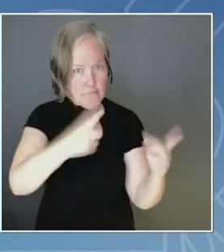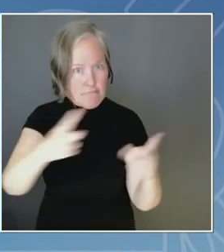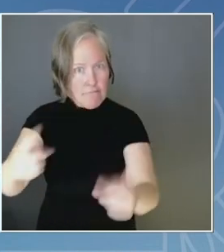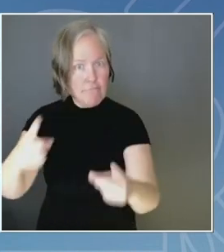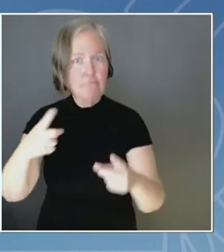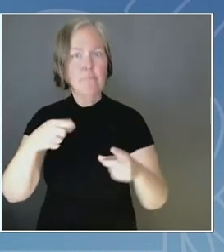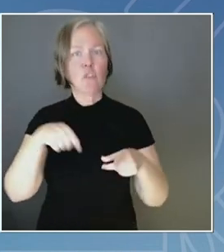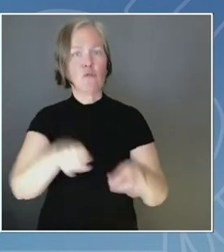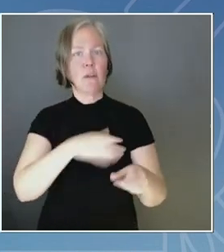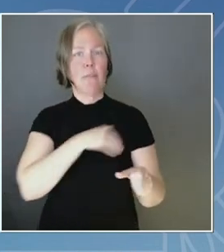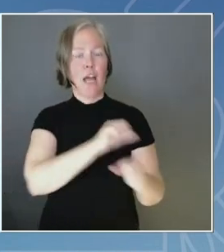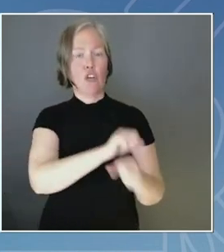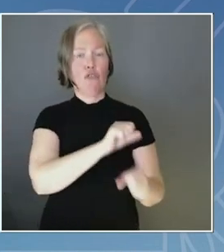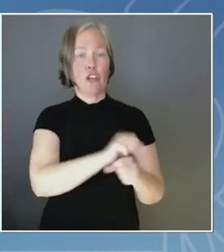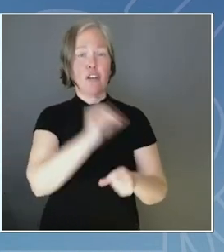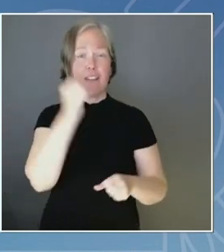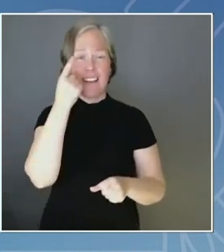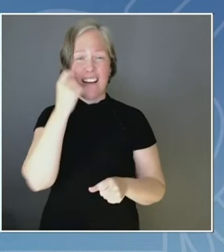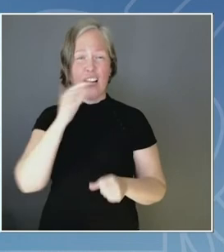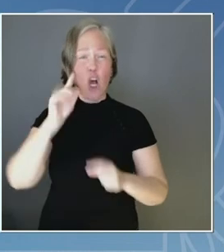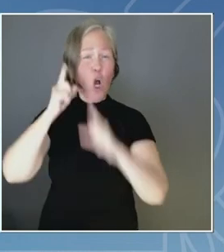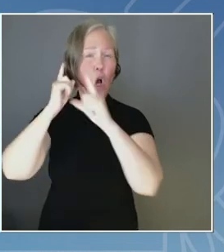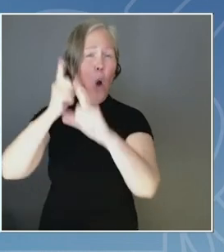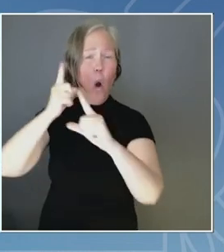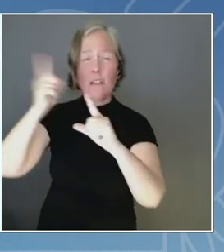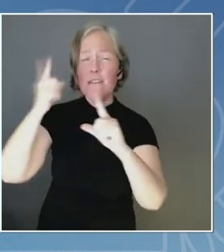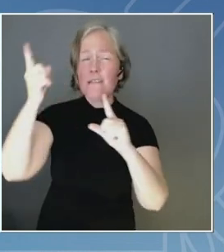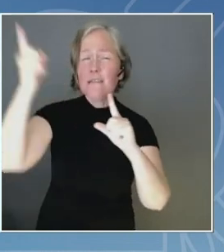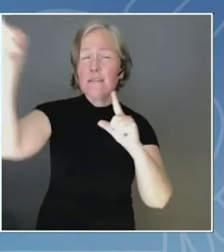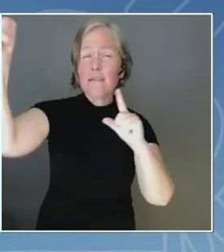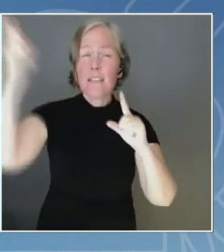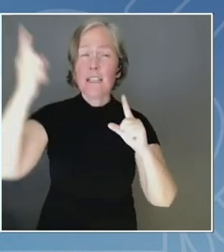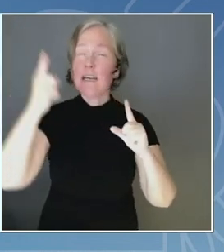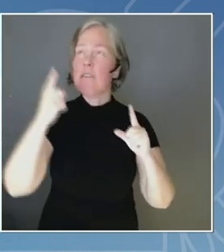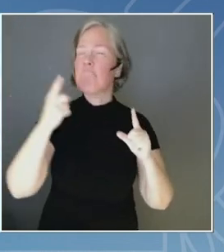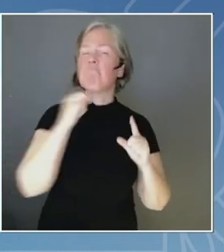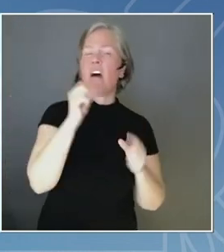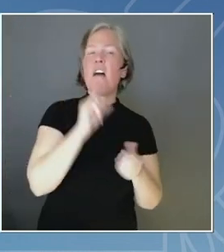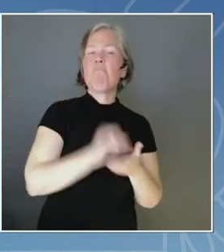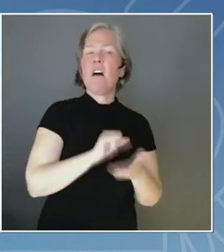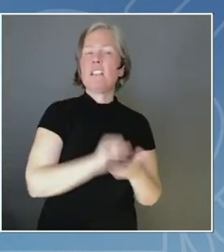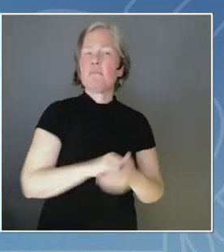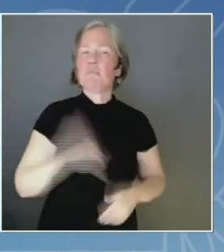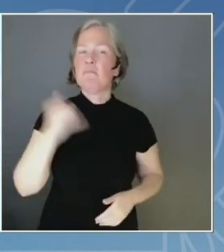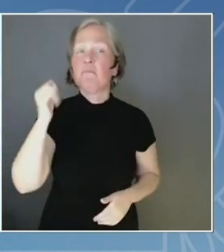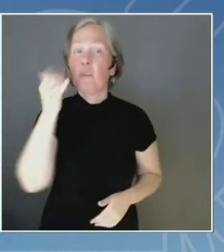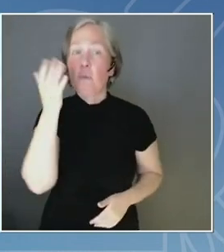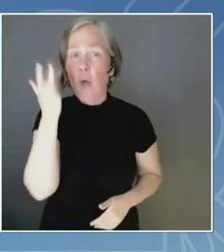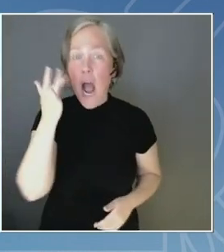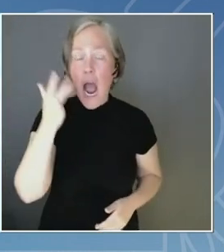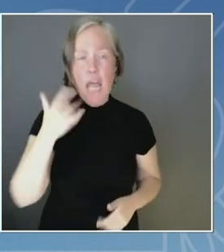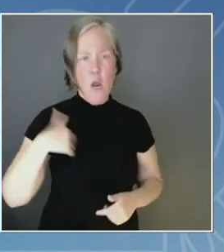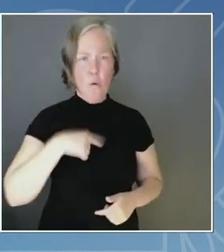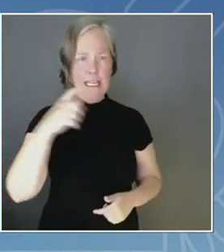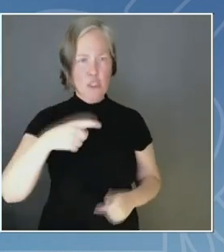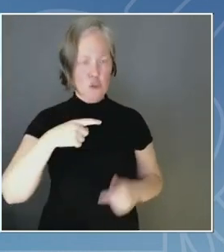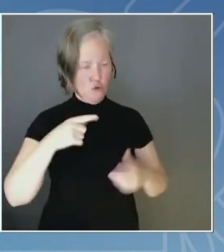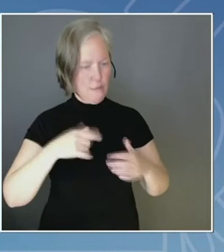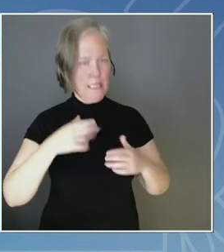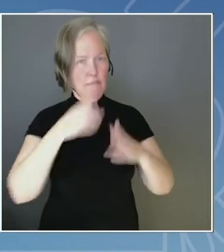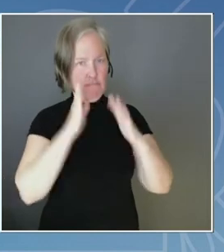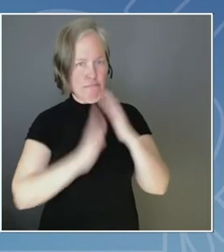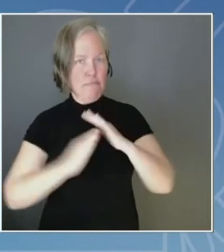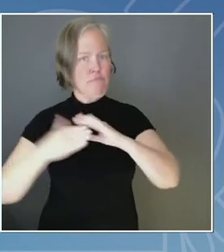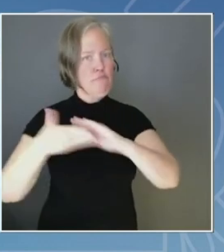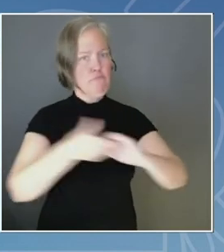truly nothing is impossible when we come together in our humanity and we remember the mission of making our community, making our